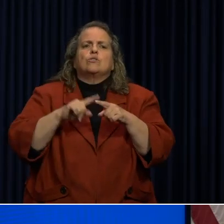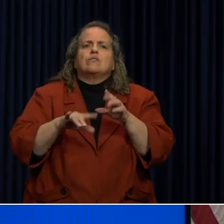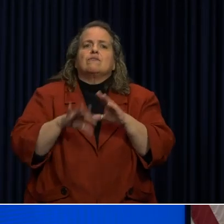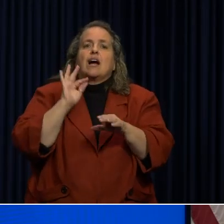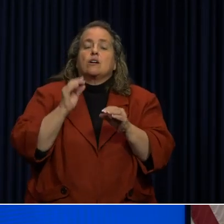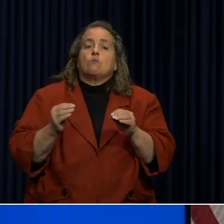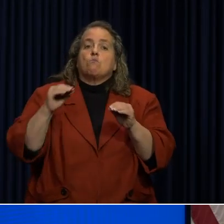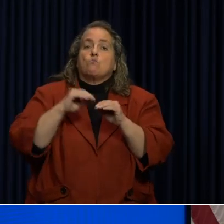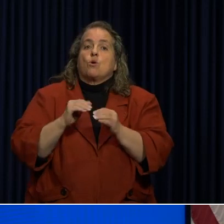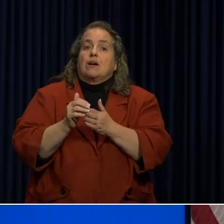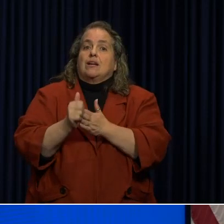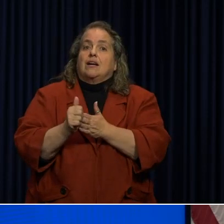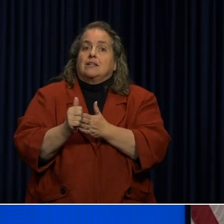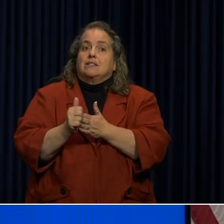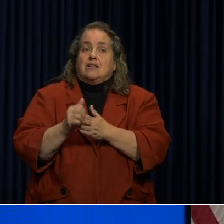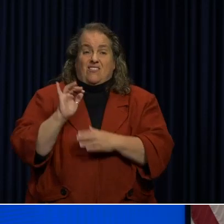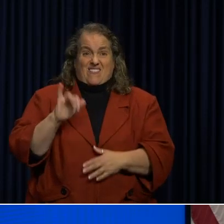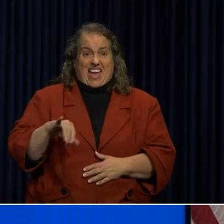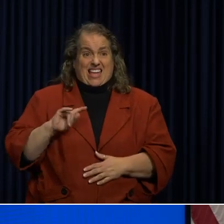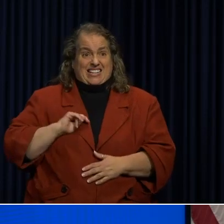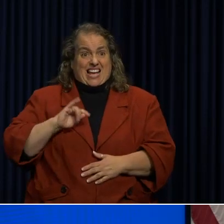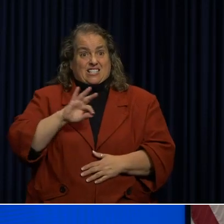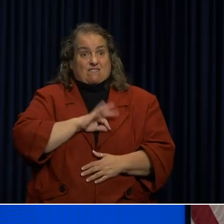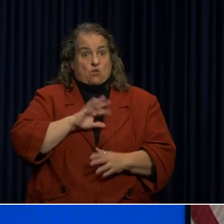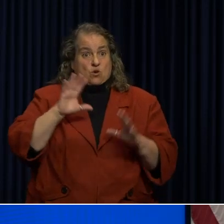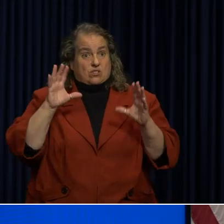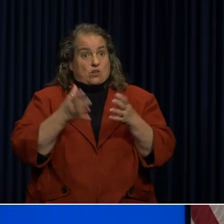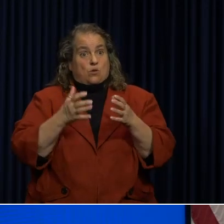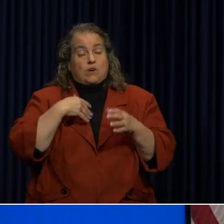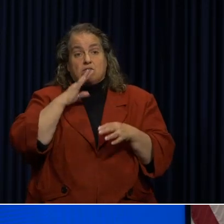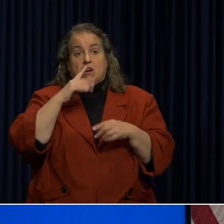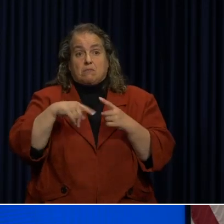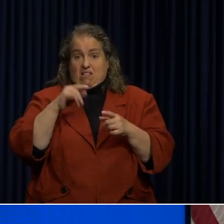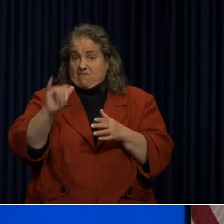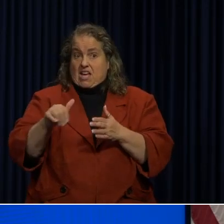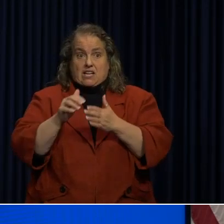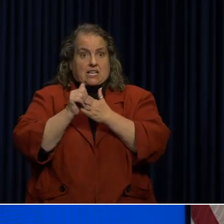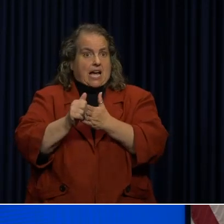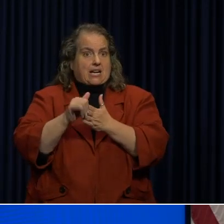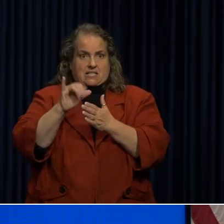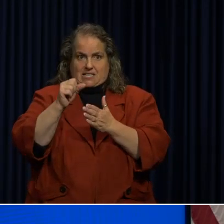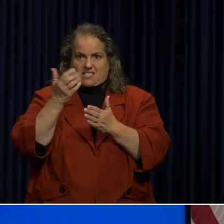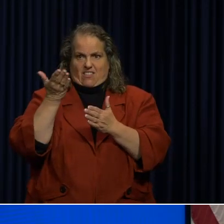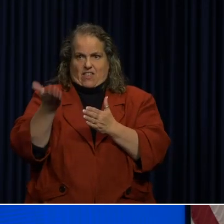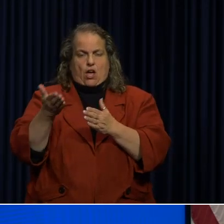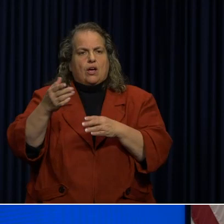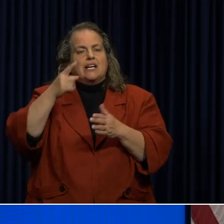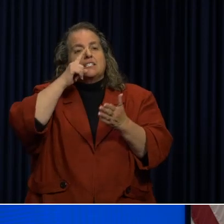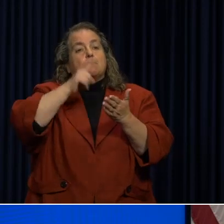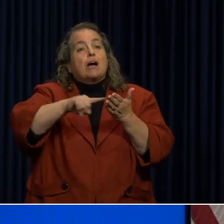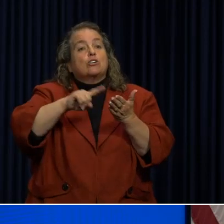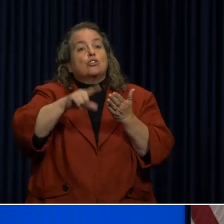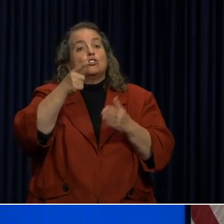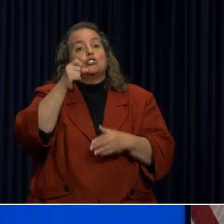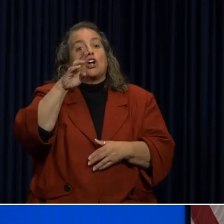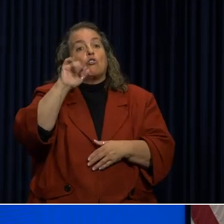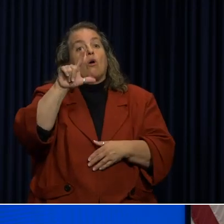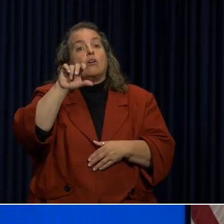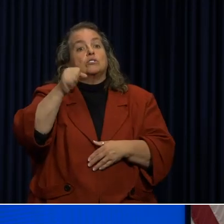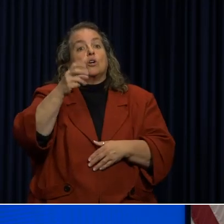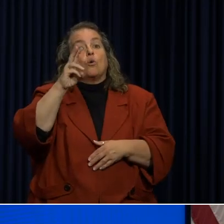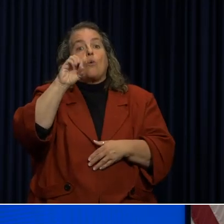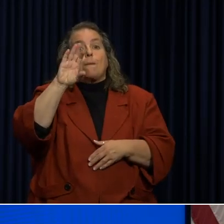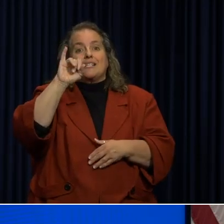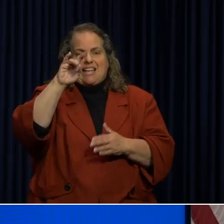additional guidance. The task force that we talked about, that guidance is out. It's on the Inspector General's website. It gives